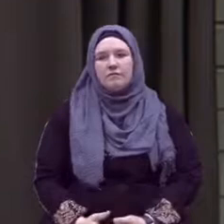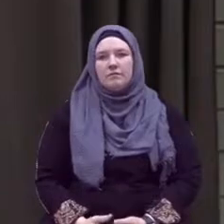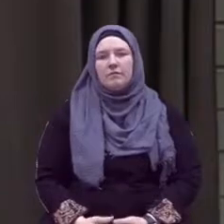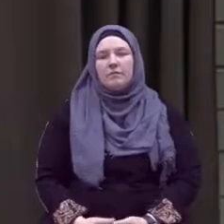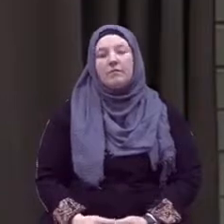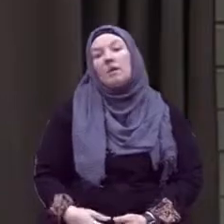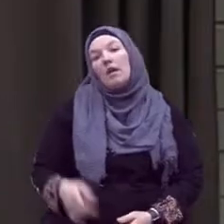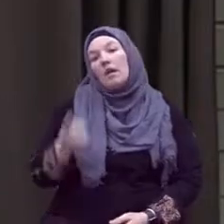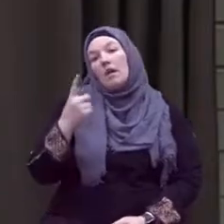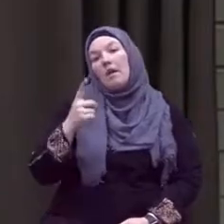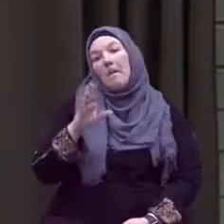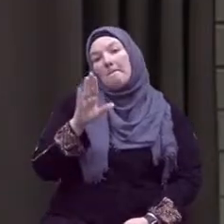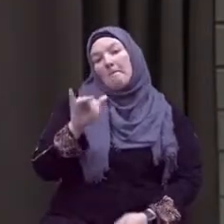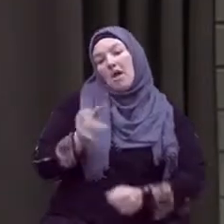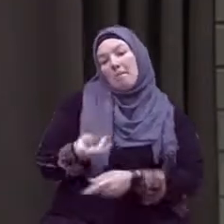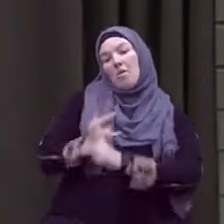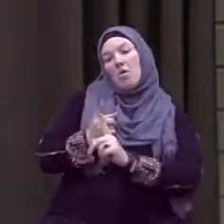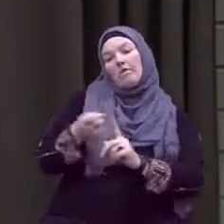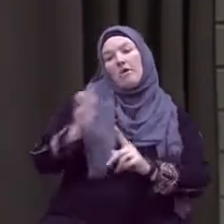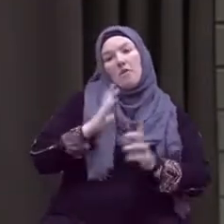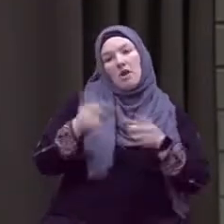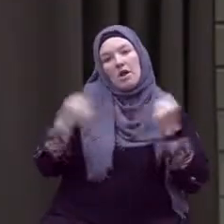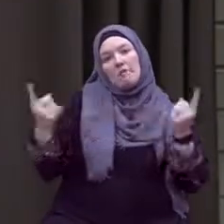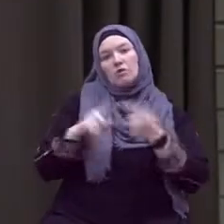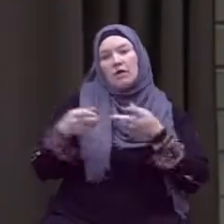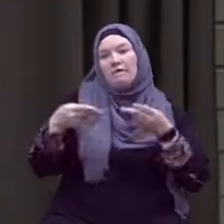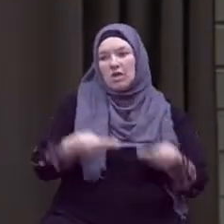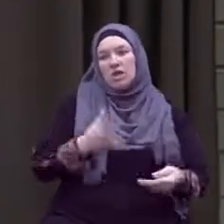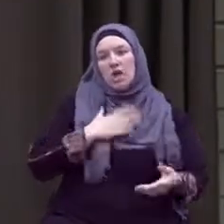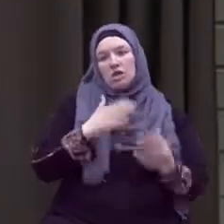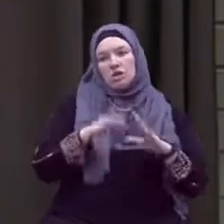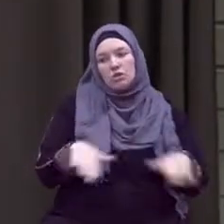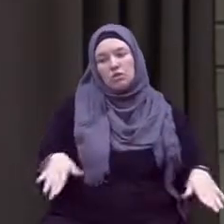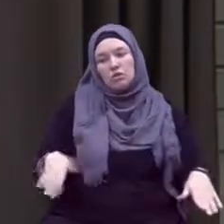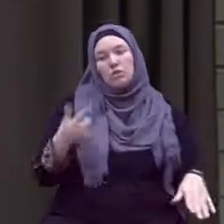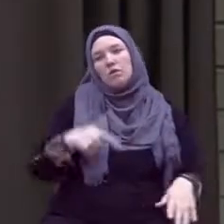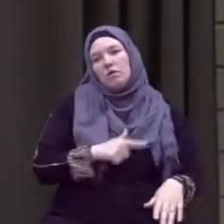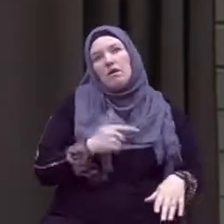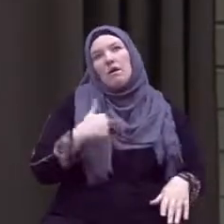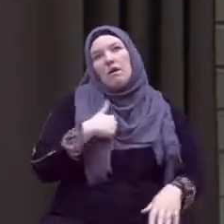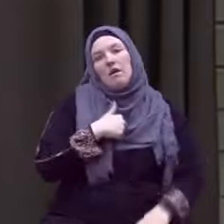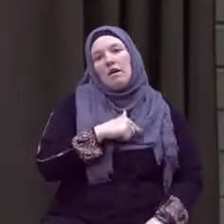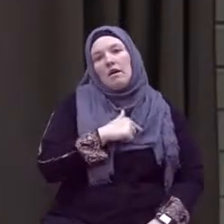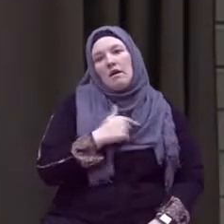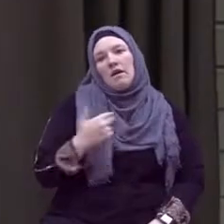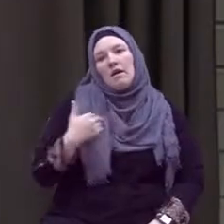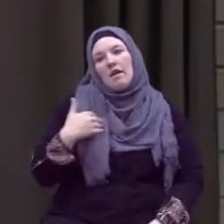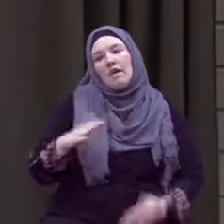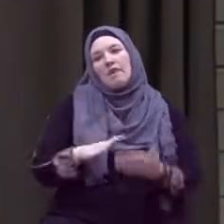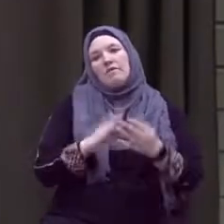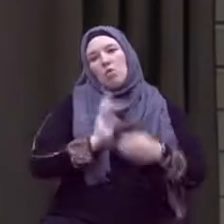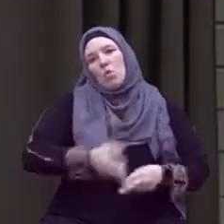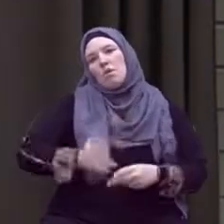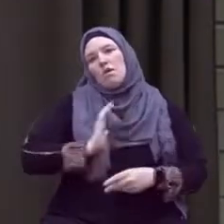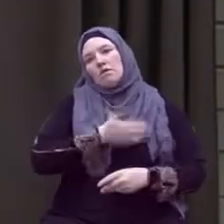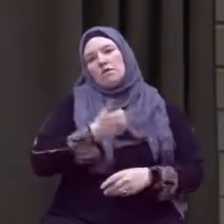By borrowing from our enemies to feed our children, we have rendered ourselves as